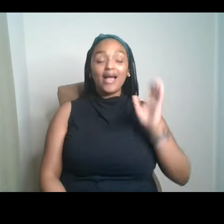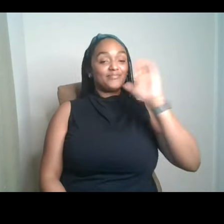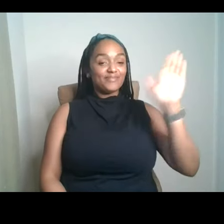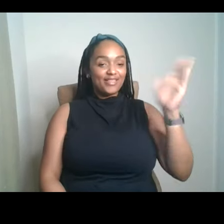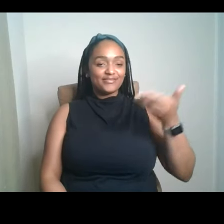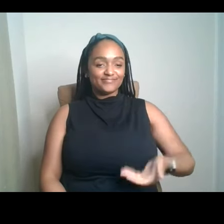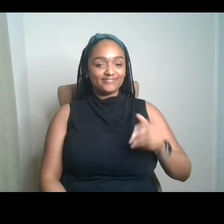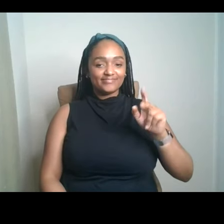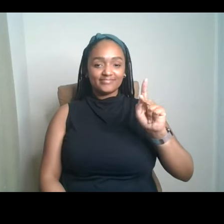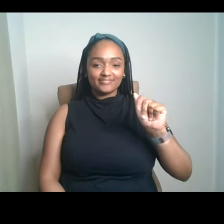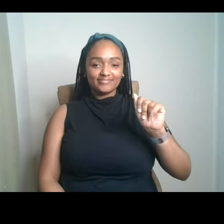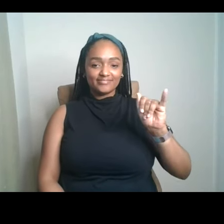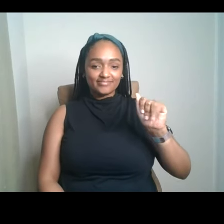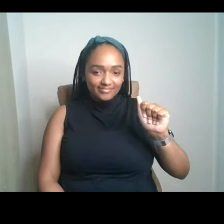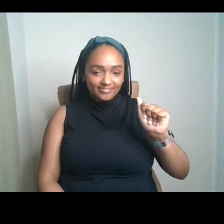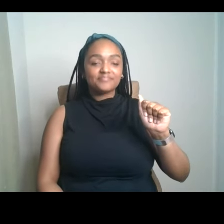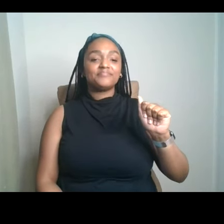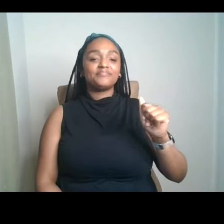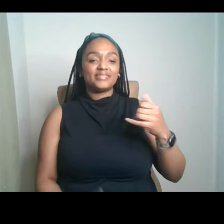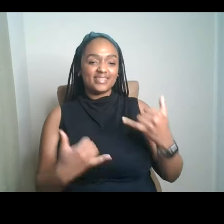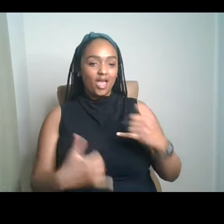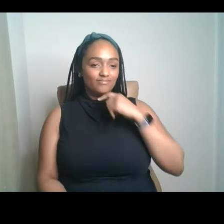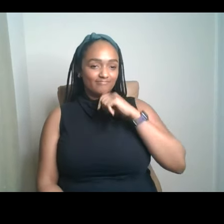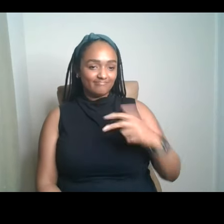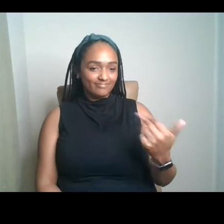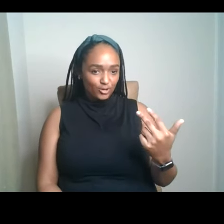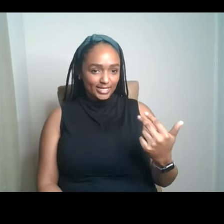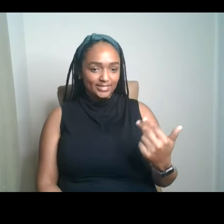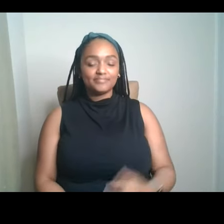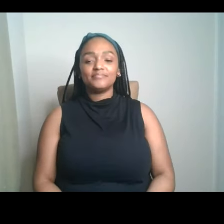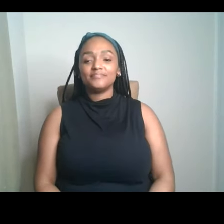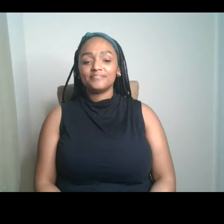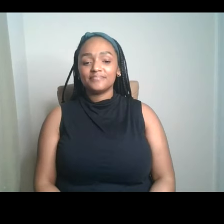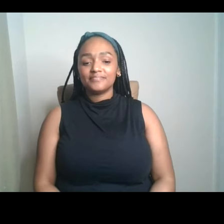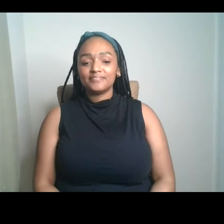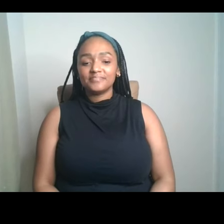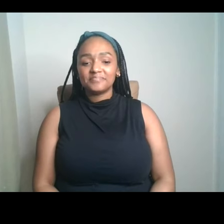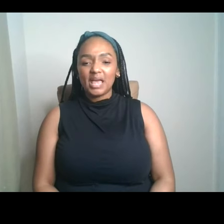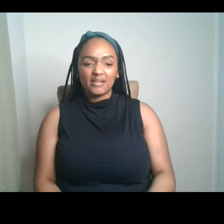I am now 13 years old, and I'm going to tell you a little bit about the